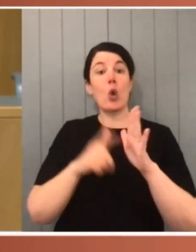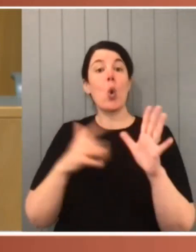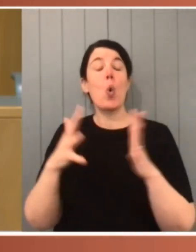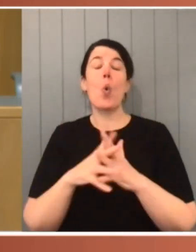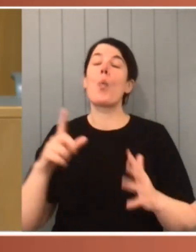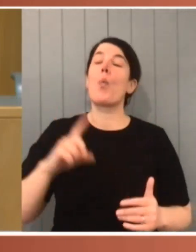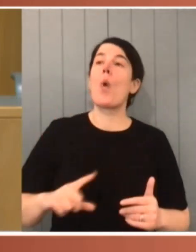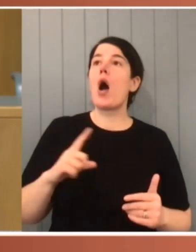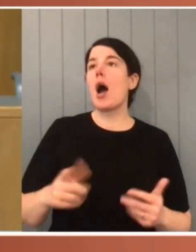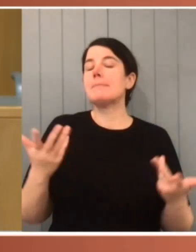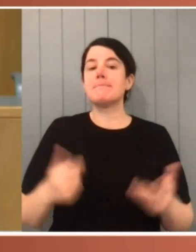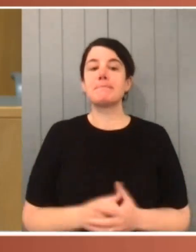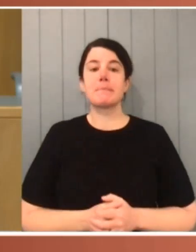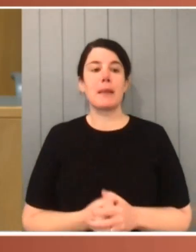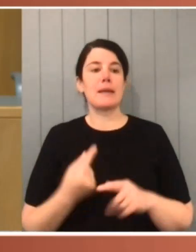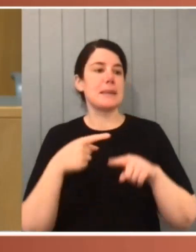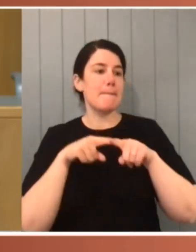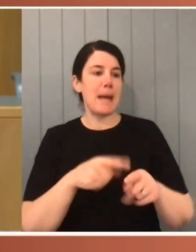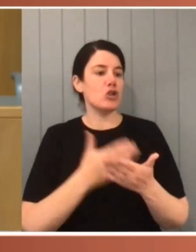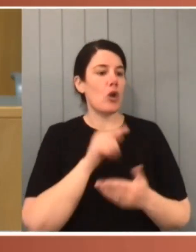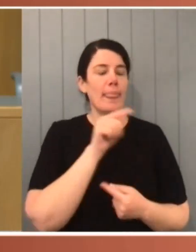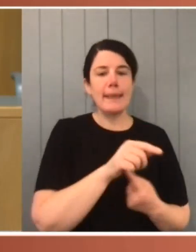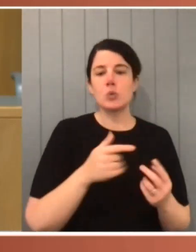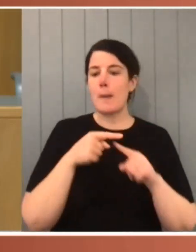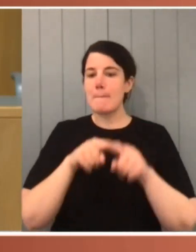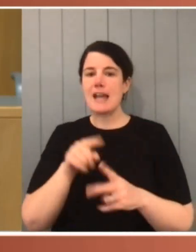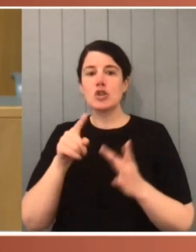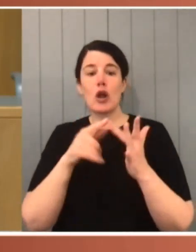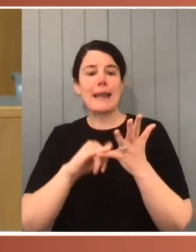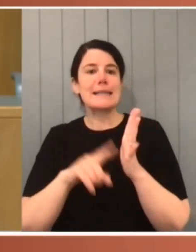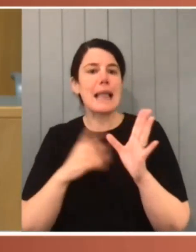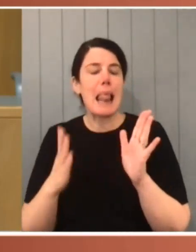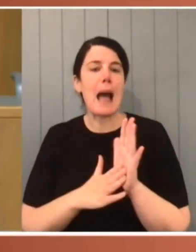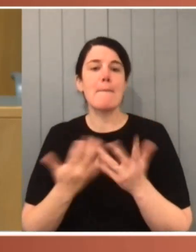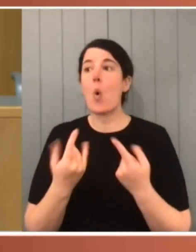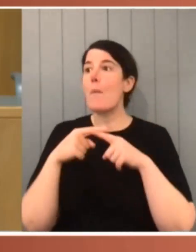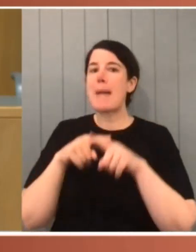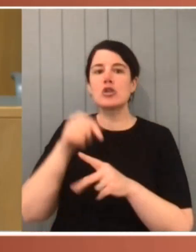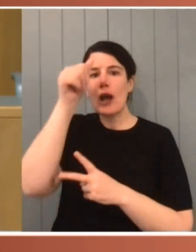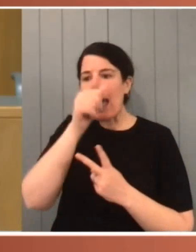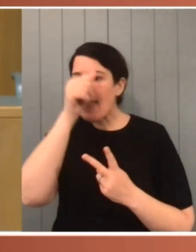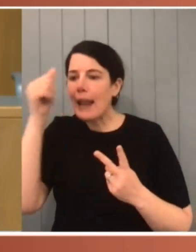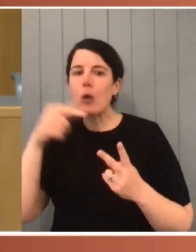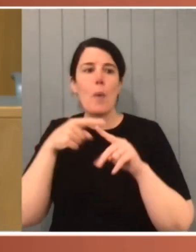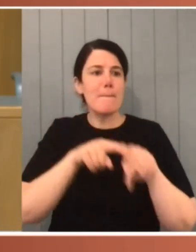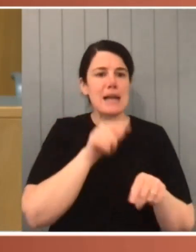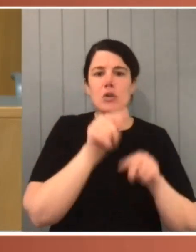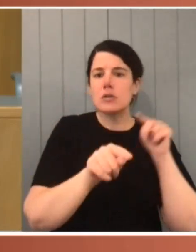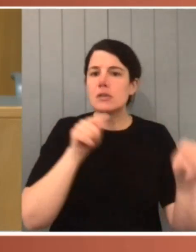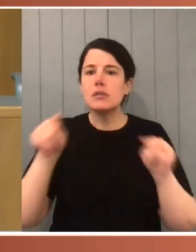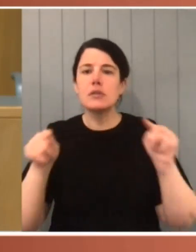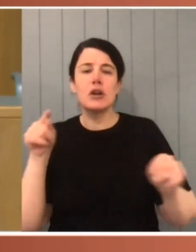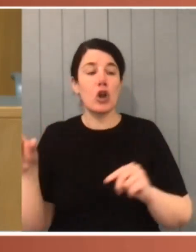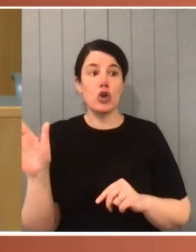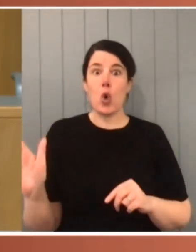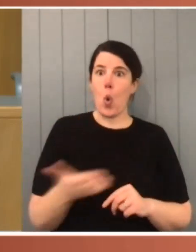on Catholicism, or because it's based on Islam, or because it's based on any controversial doctrine that not all citizens endorse. Now,